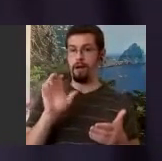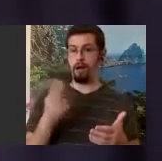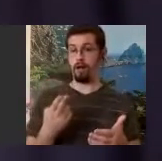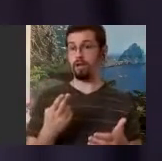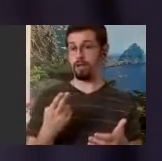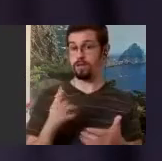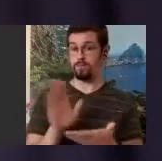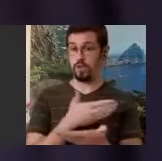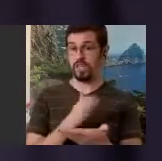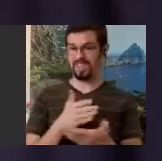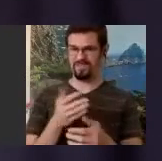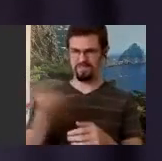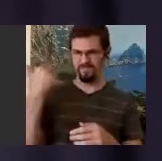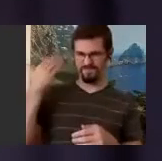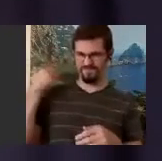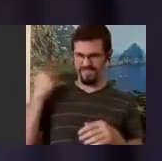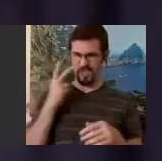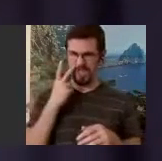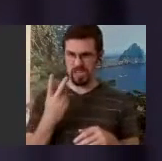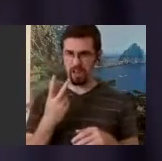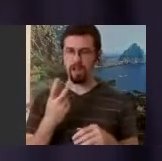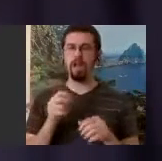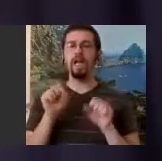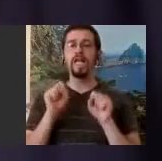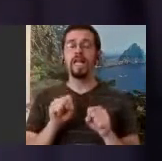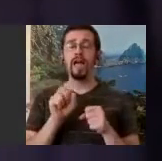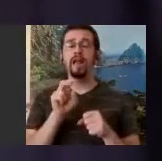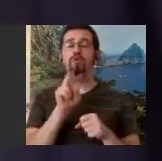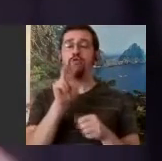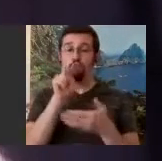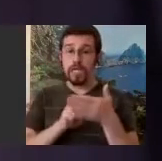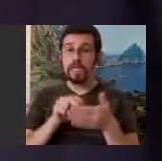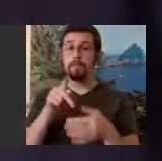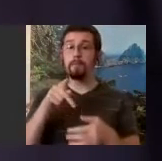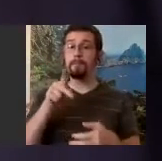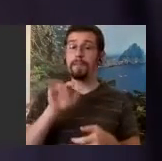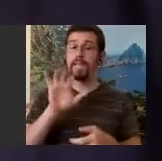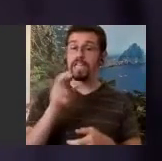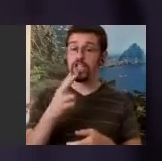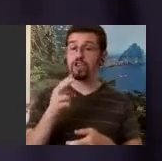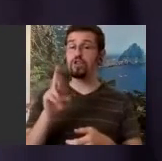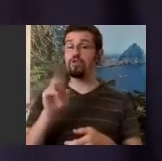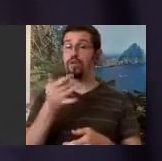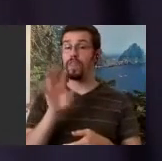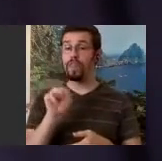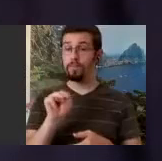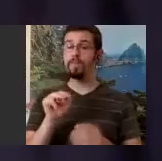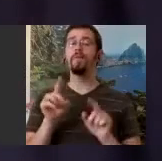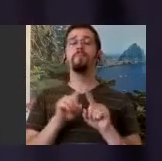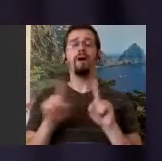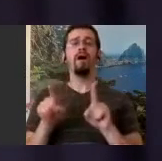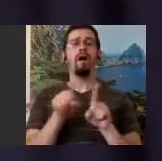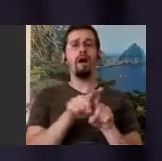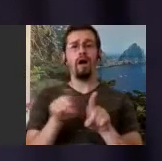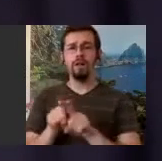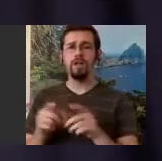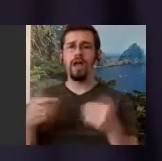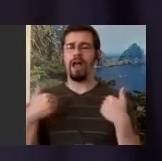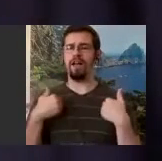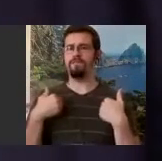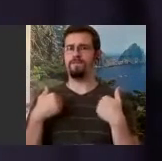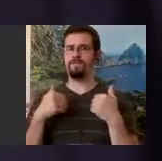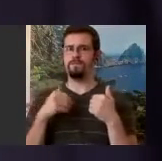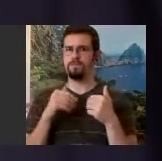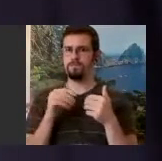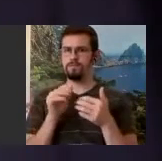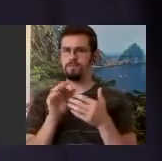slide, they will be able to read the pitch and the rhythm, but along with that, all of the covert information that's